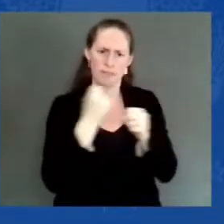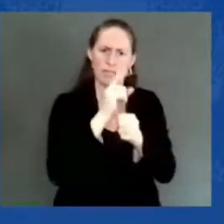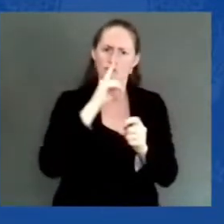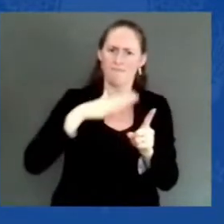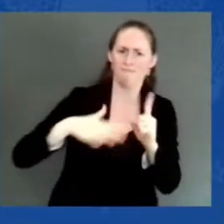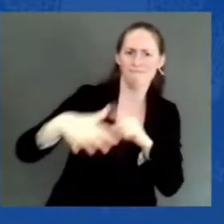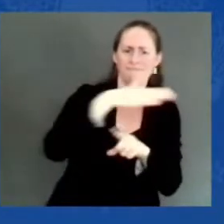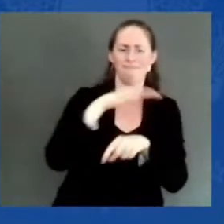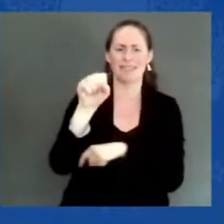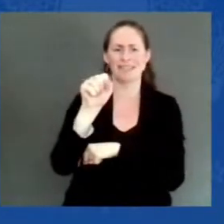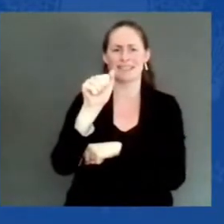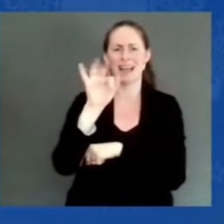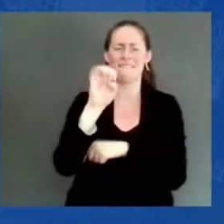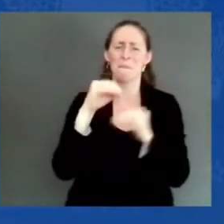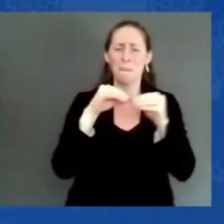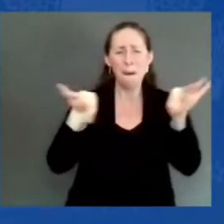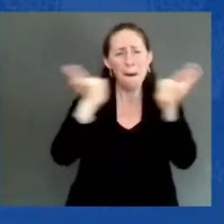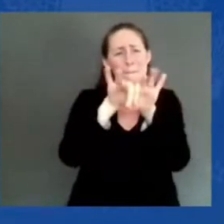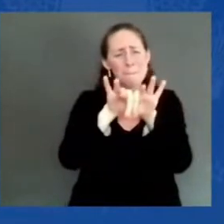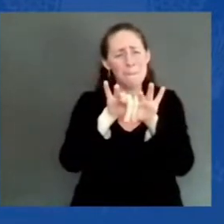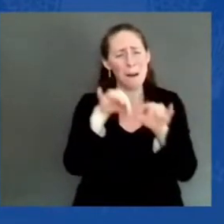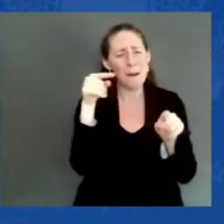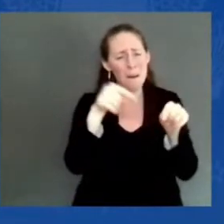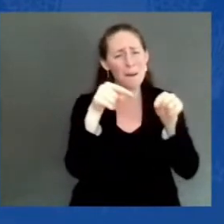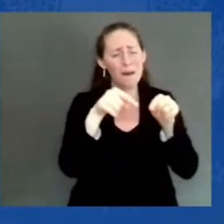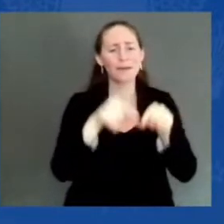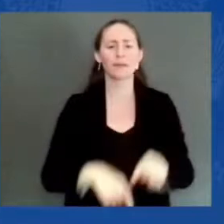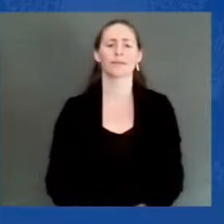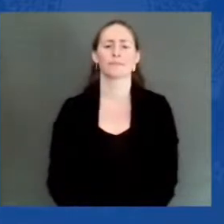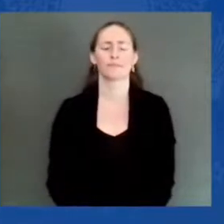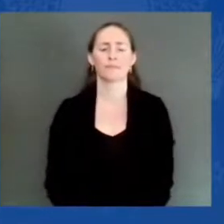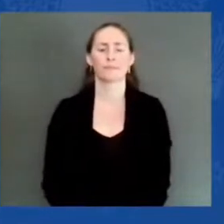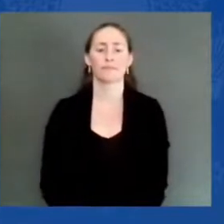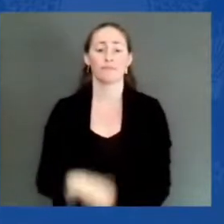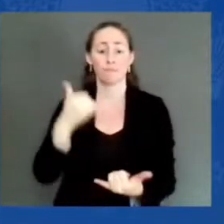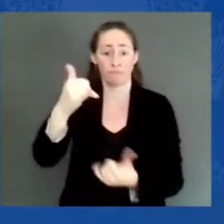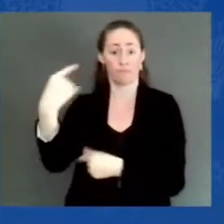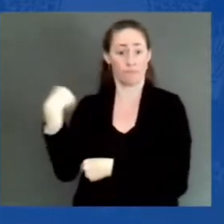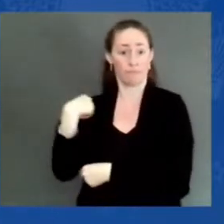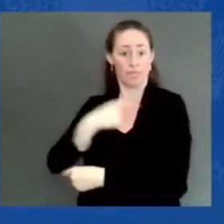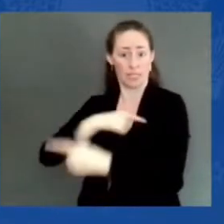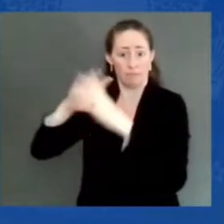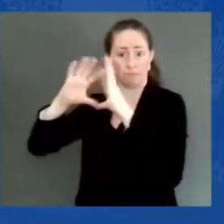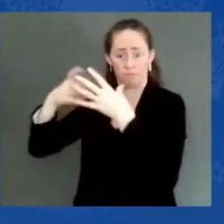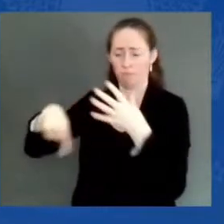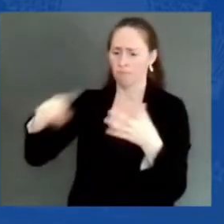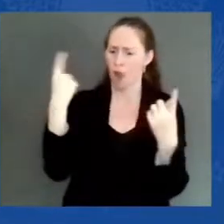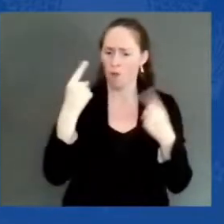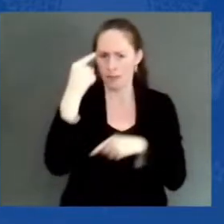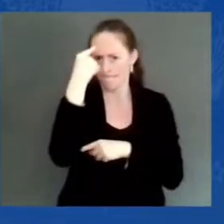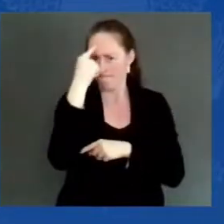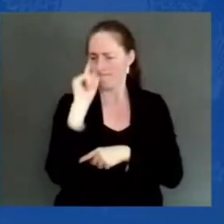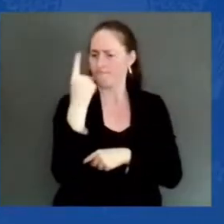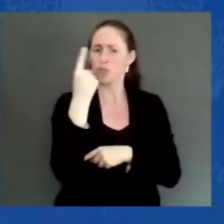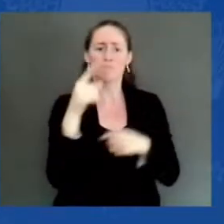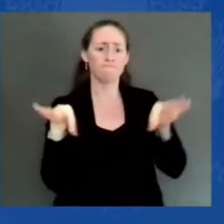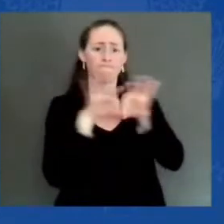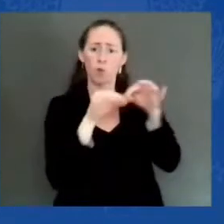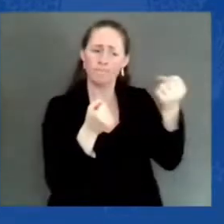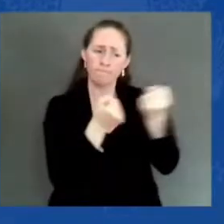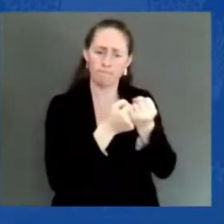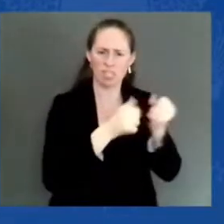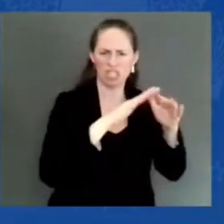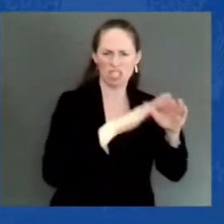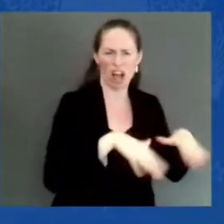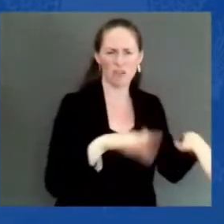This administration is always going to take the side of our children. Next, I want to talk to those